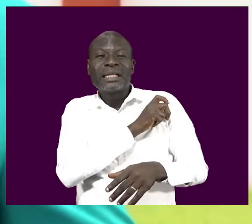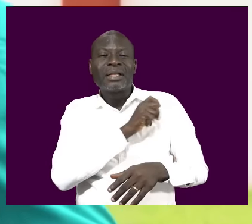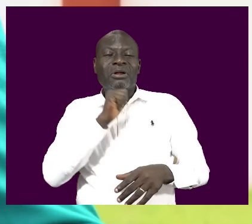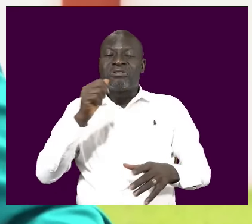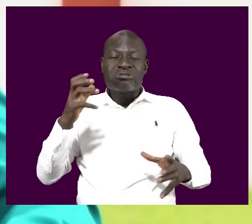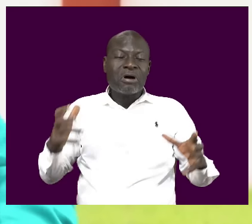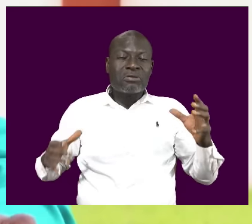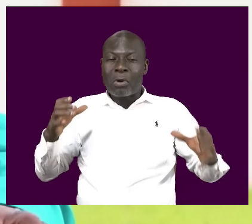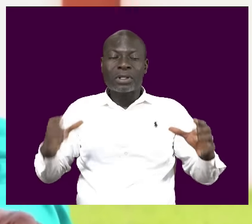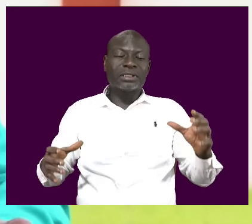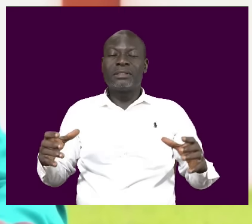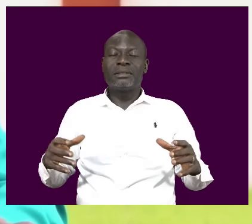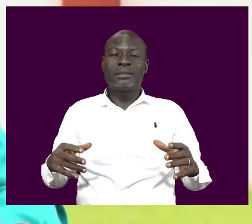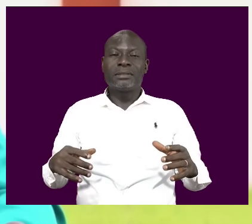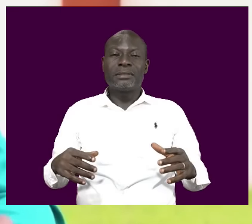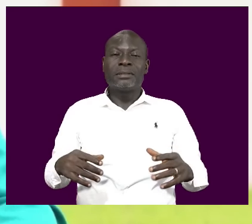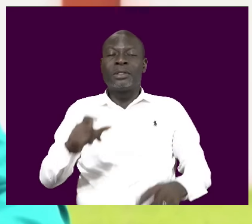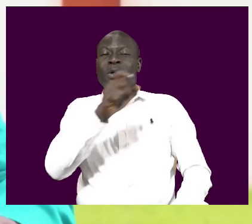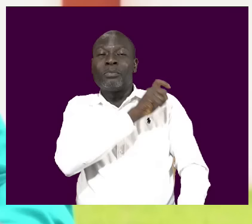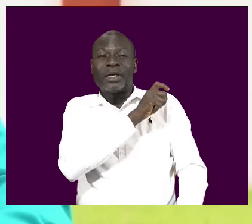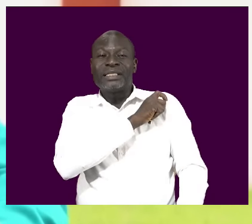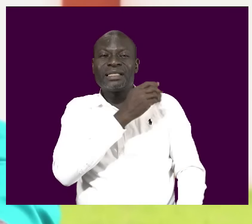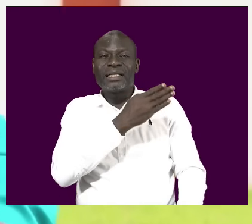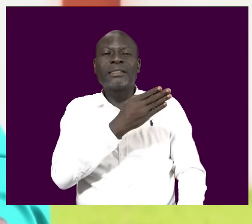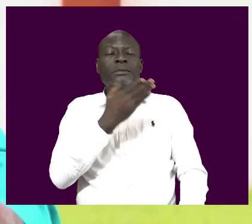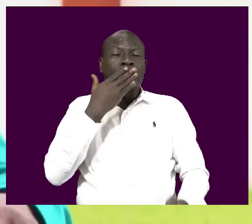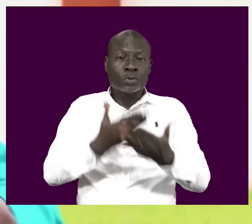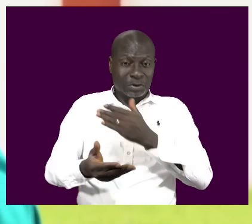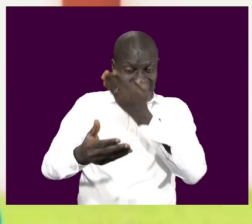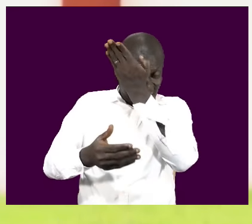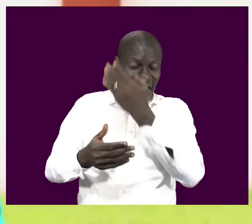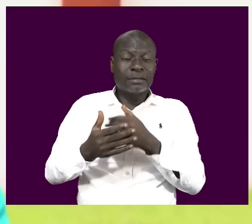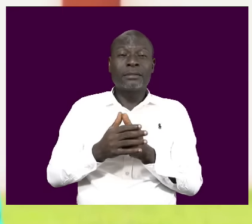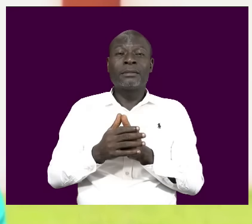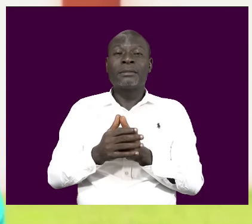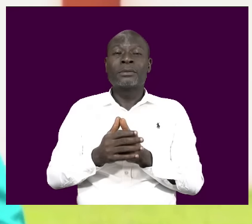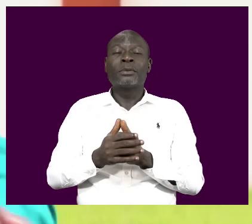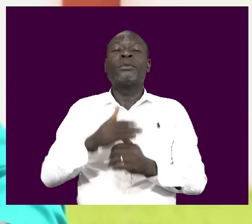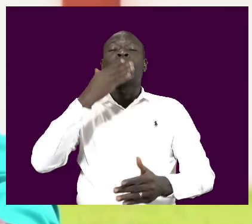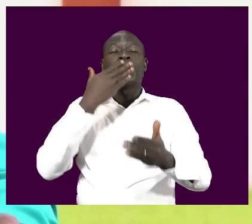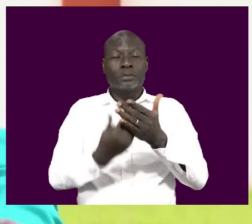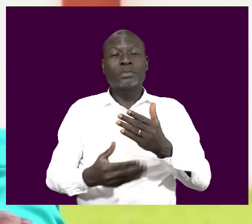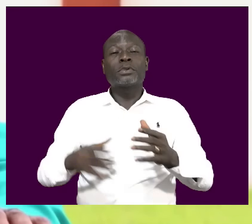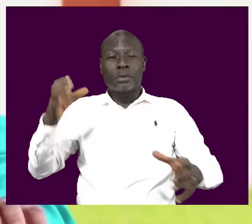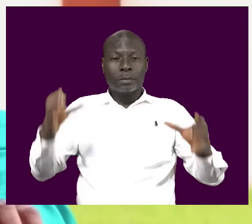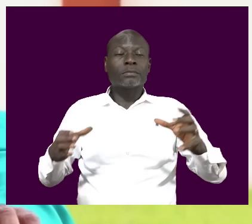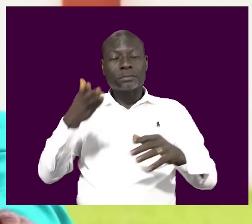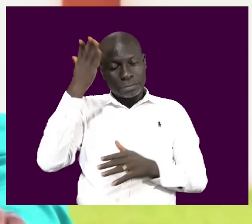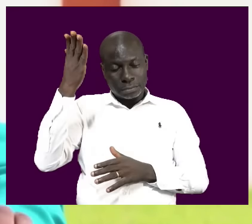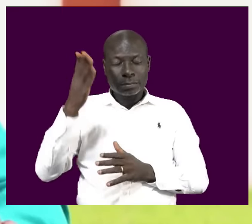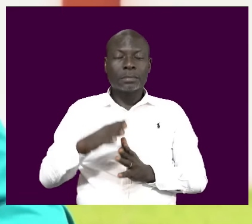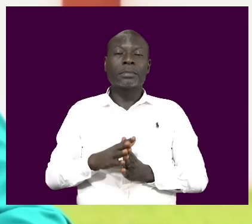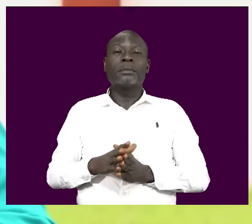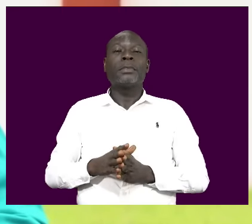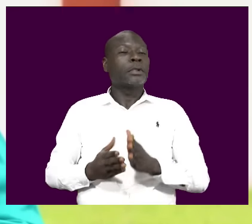asem police station papa no e wo baabi ena court papa no e wo baabi na